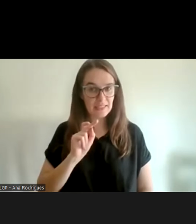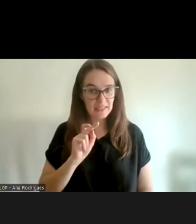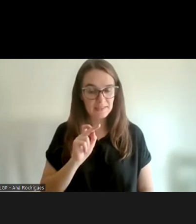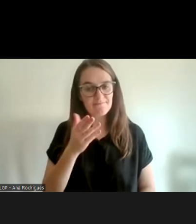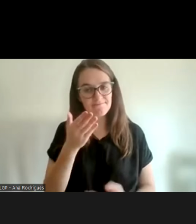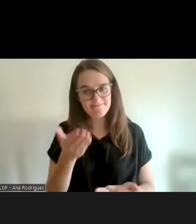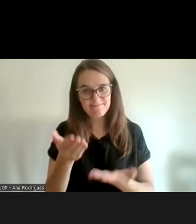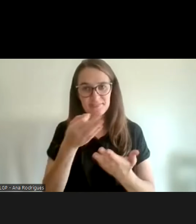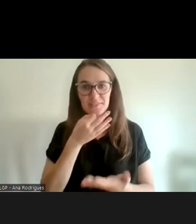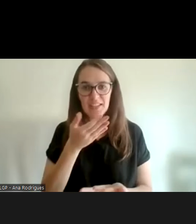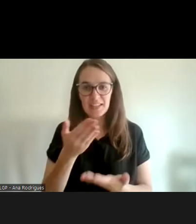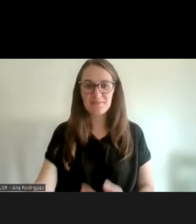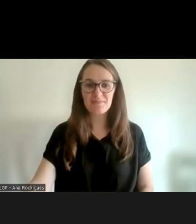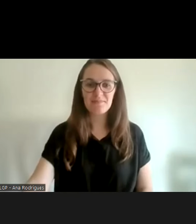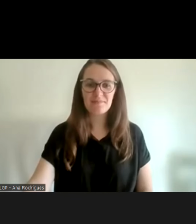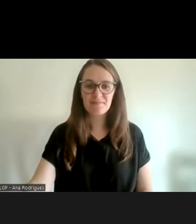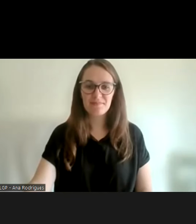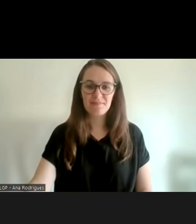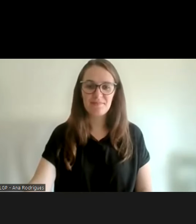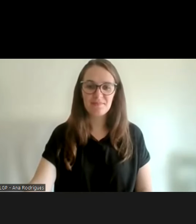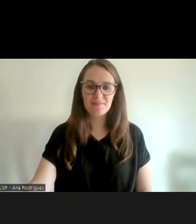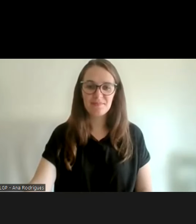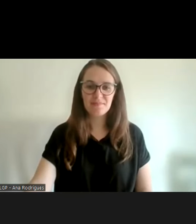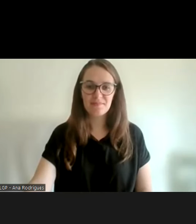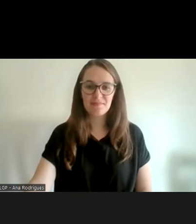Thank you. Maria, Martina, that's confusing.